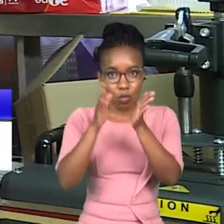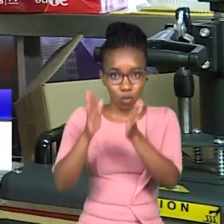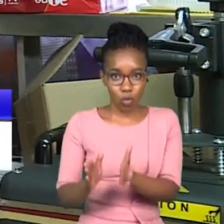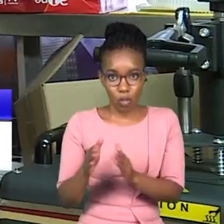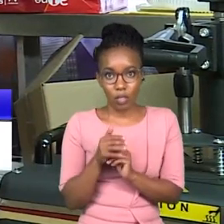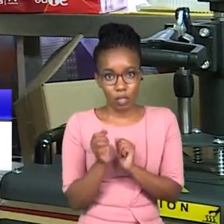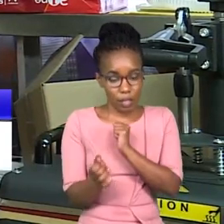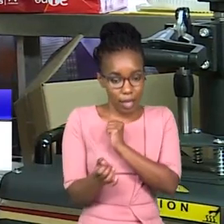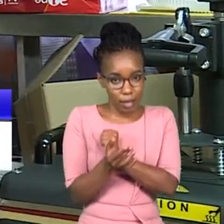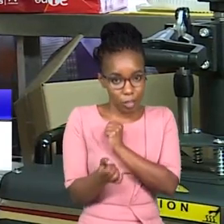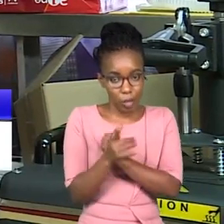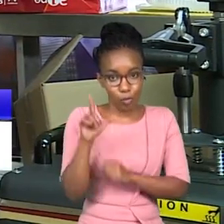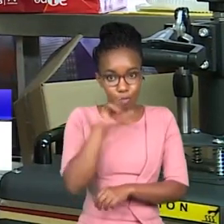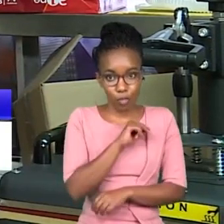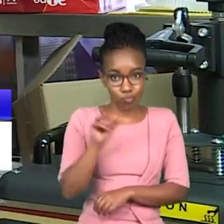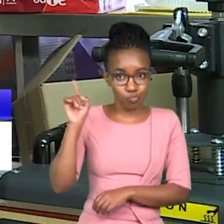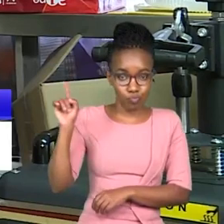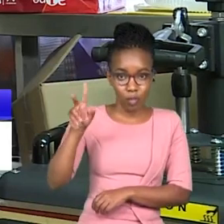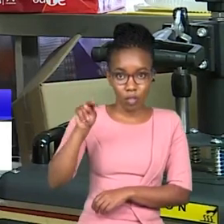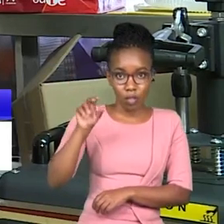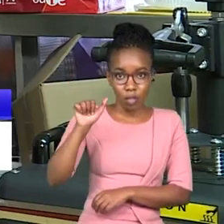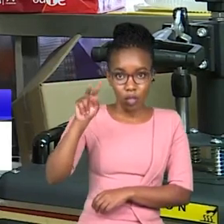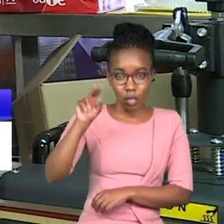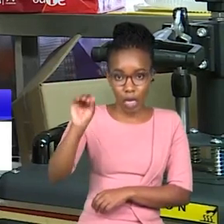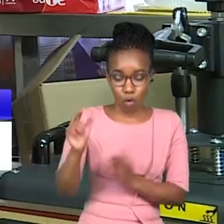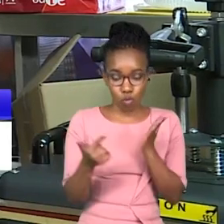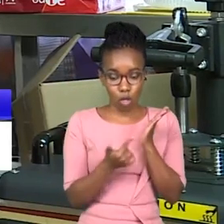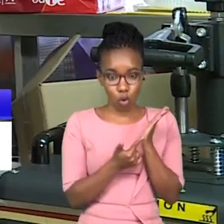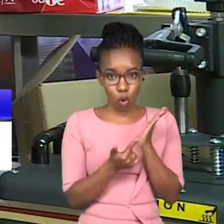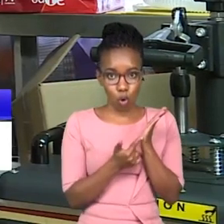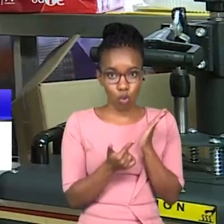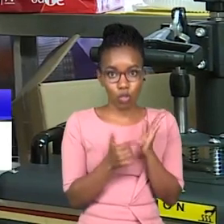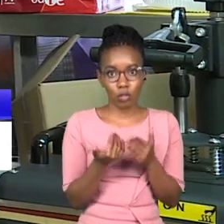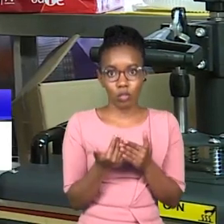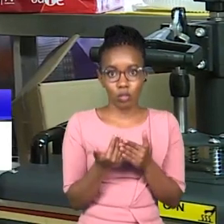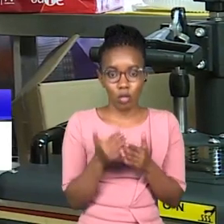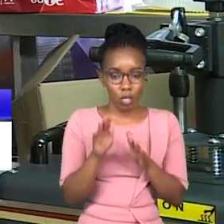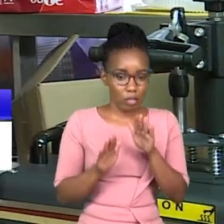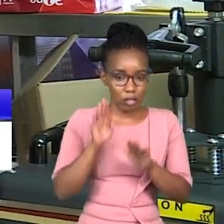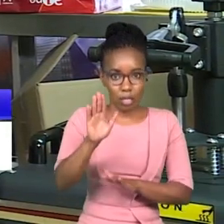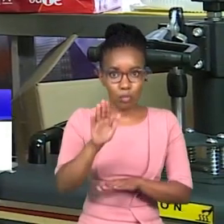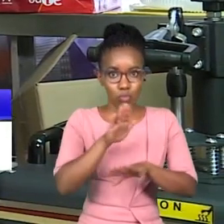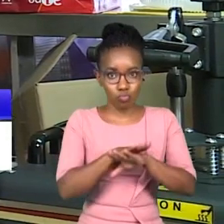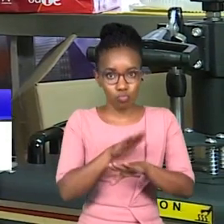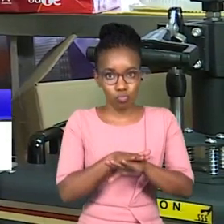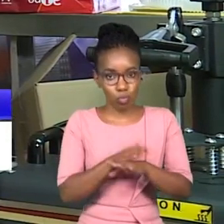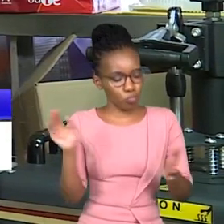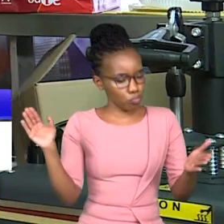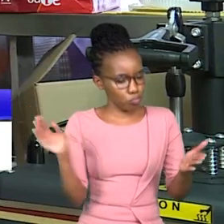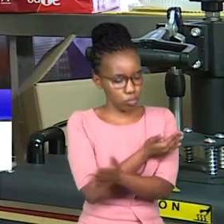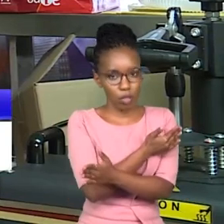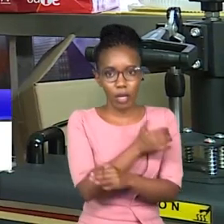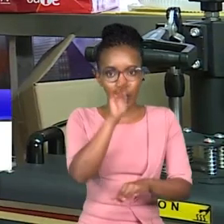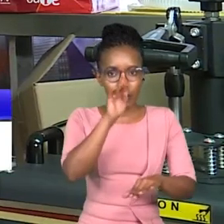Nderitu has just told us, this nanomedicine technology is one step ahead towards eradicating infectious